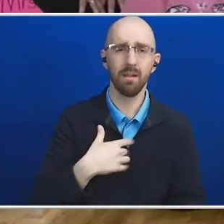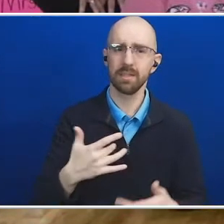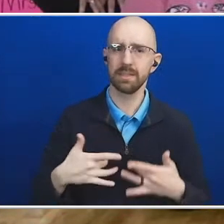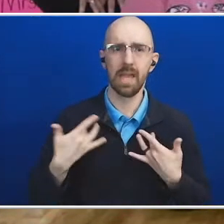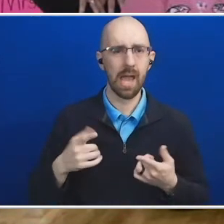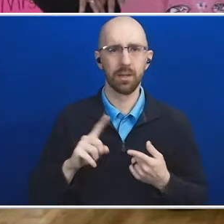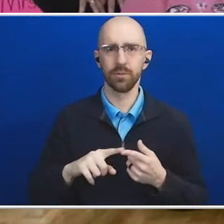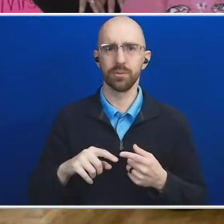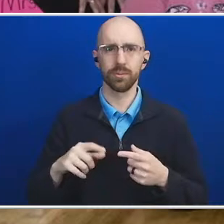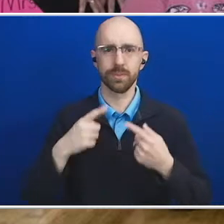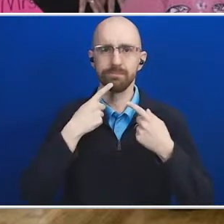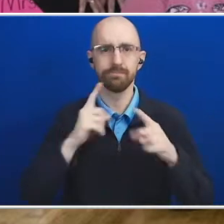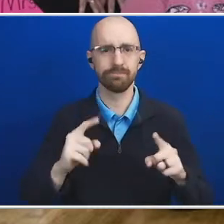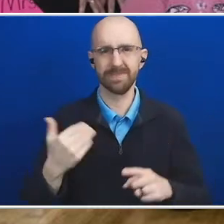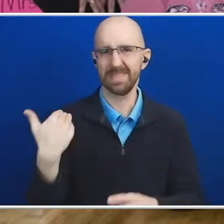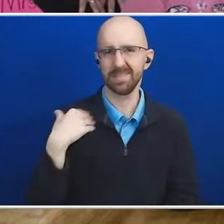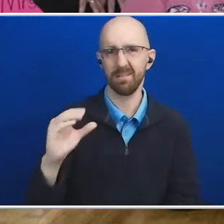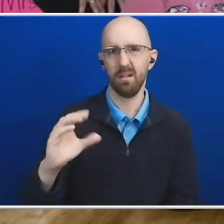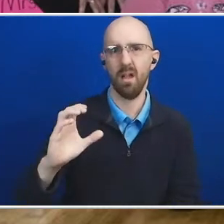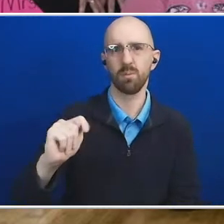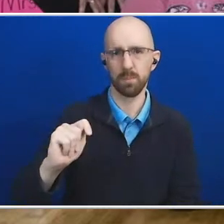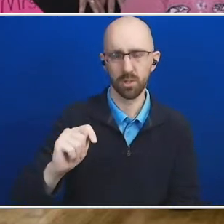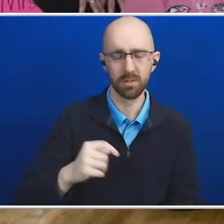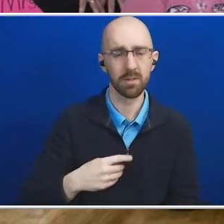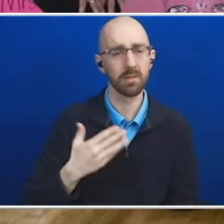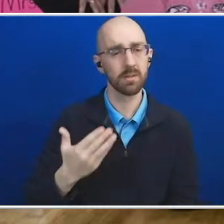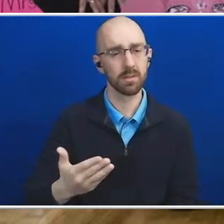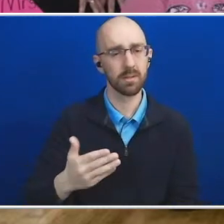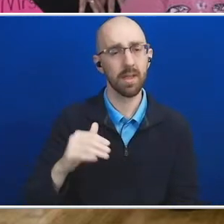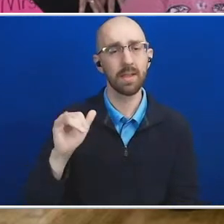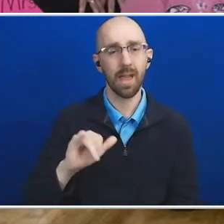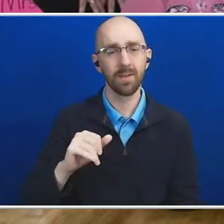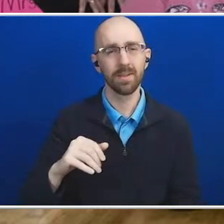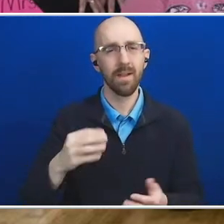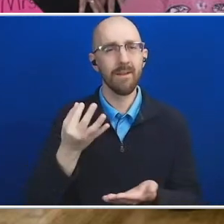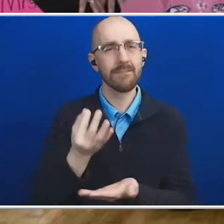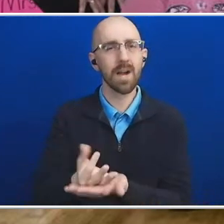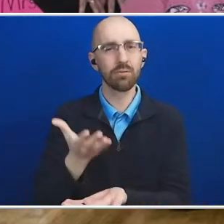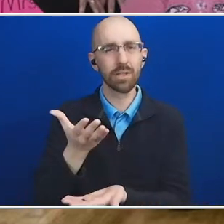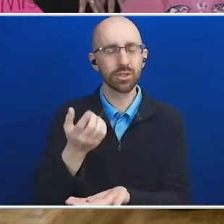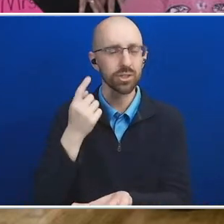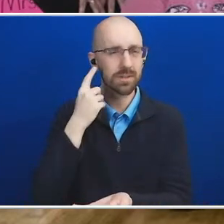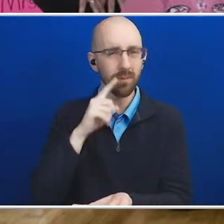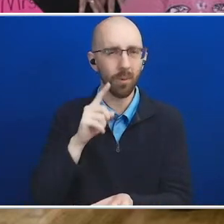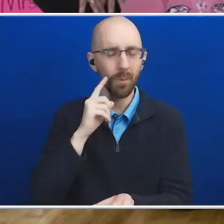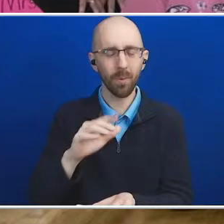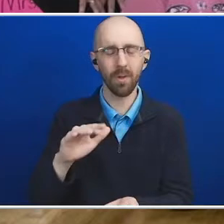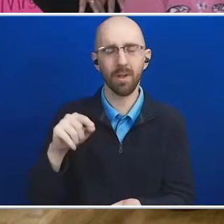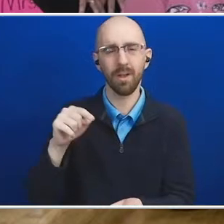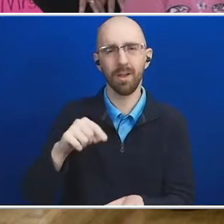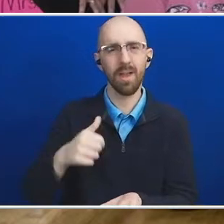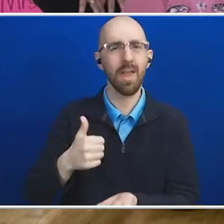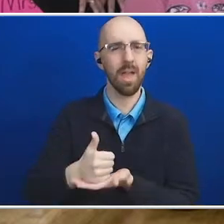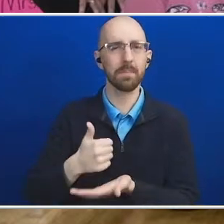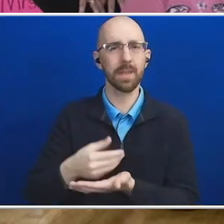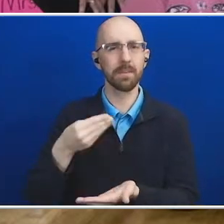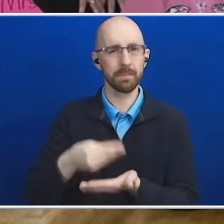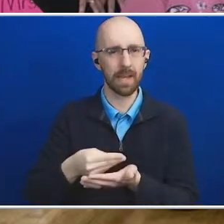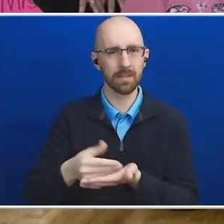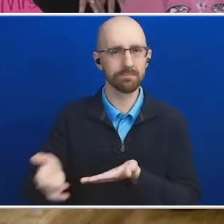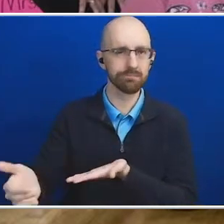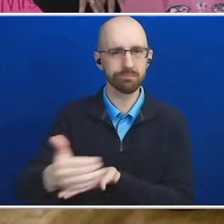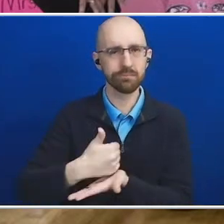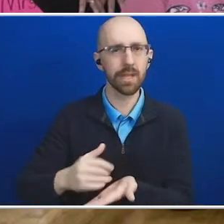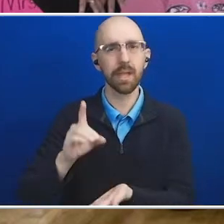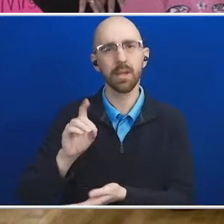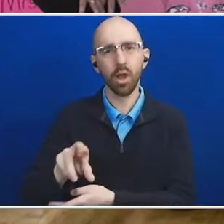this October, and it was a fundraiser to help raise funds to go to Dr. Sharma's research for